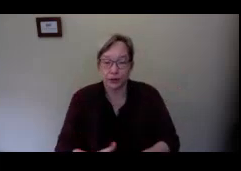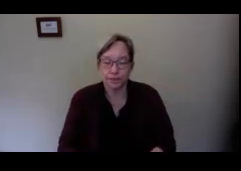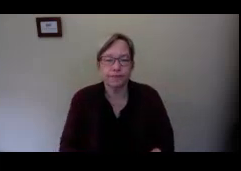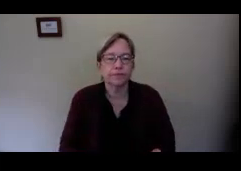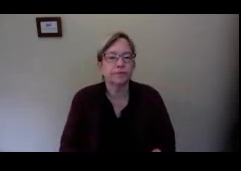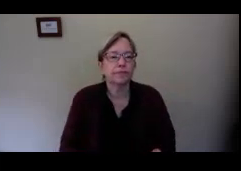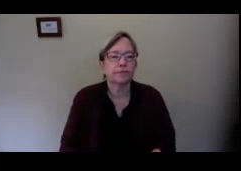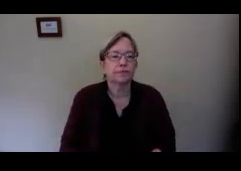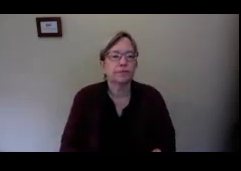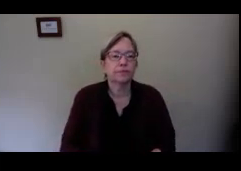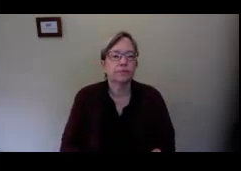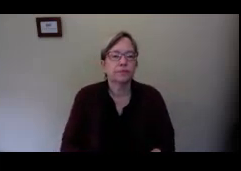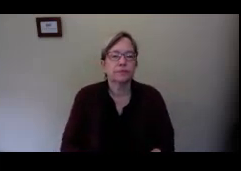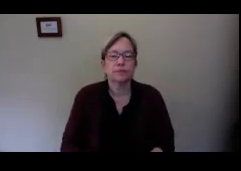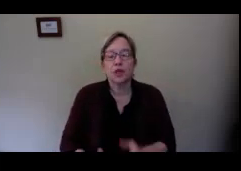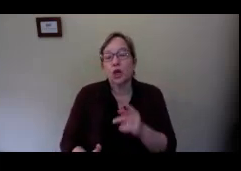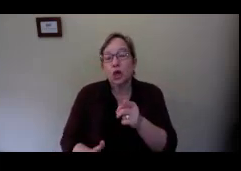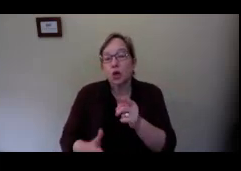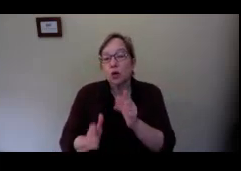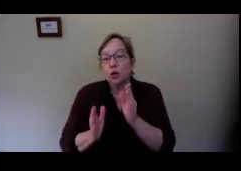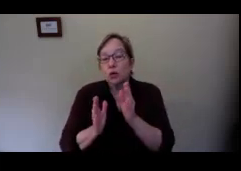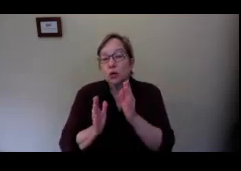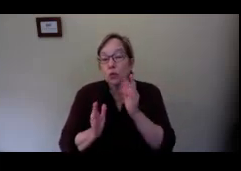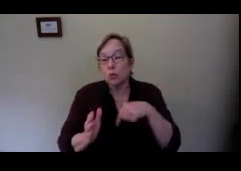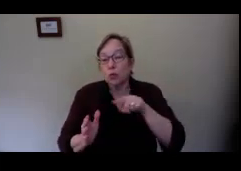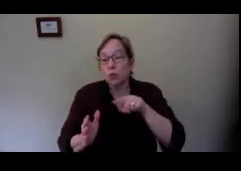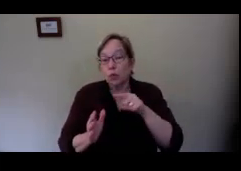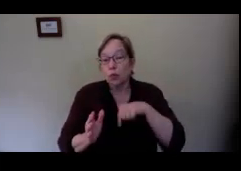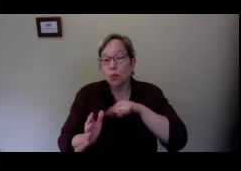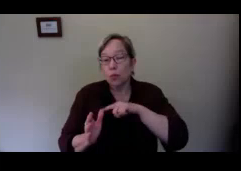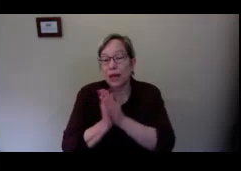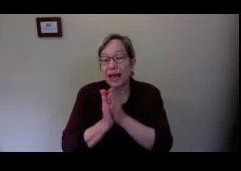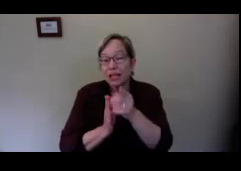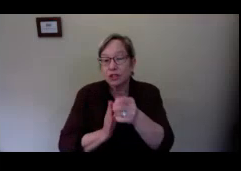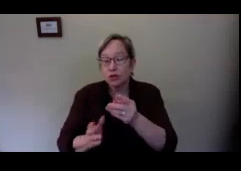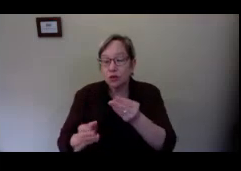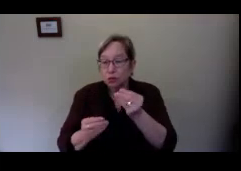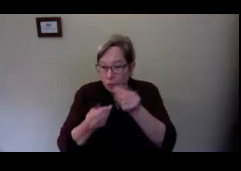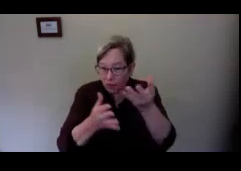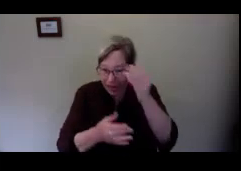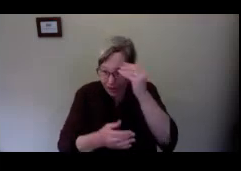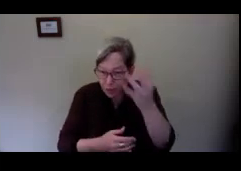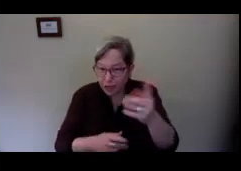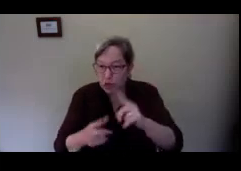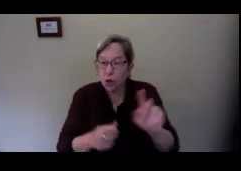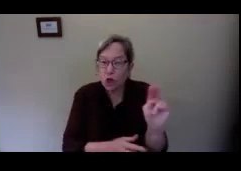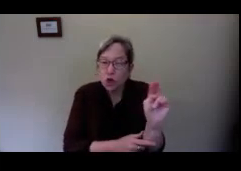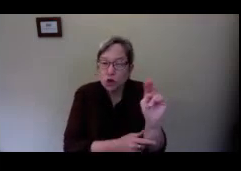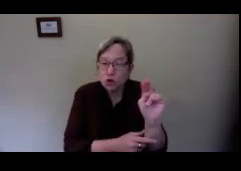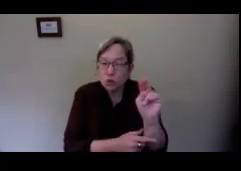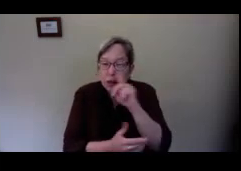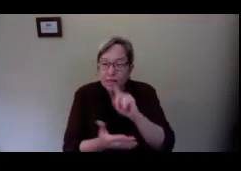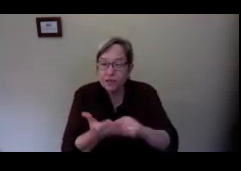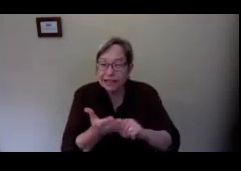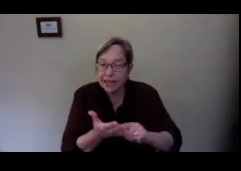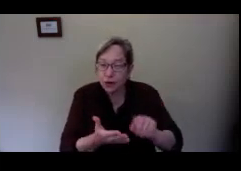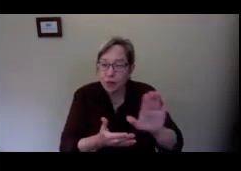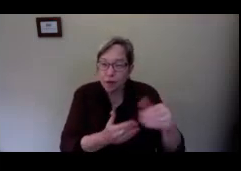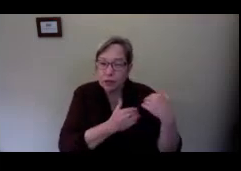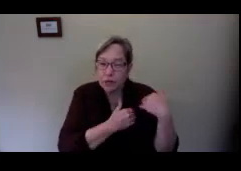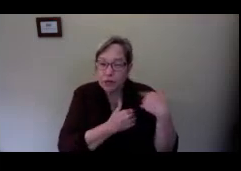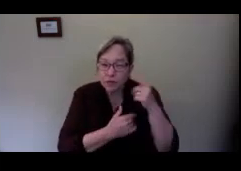this point, you'll be asked to provide information to a neutral investigator who is responsible for investigating if there is a violation